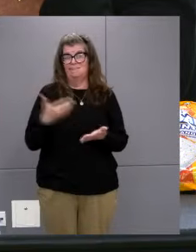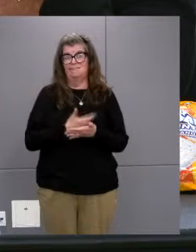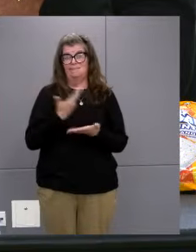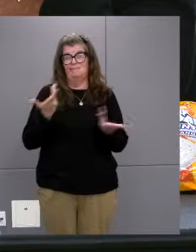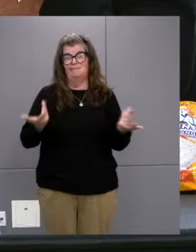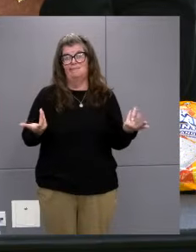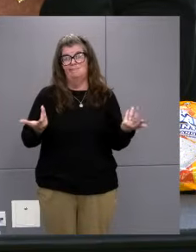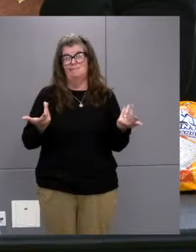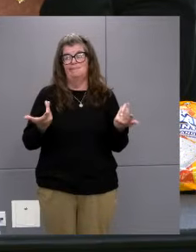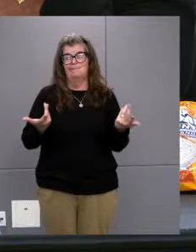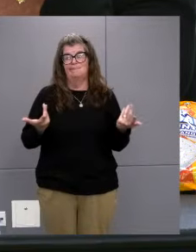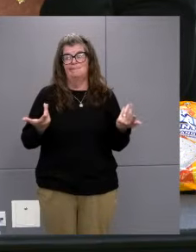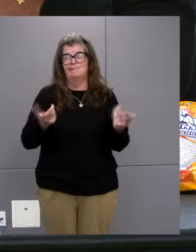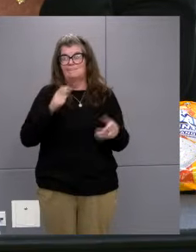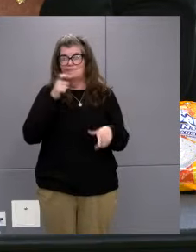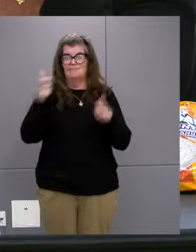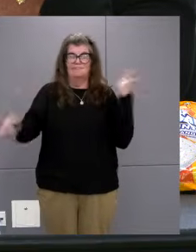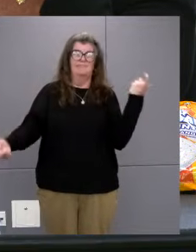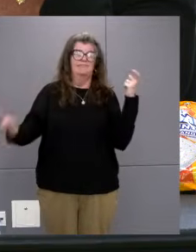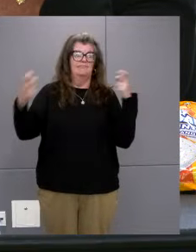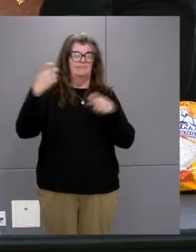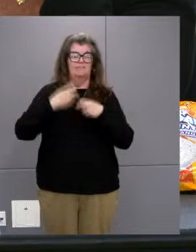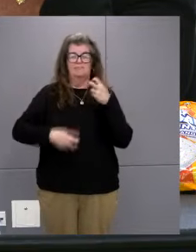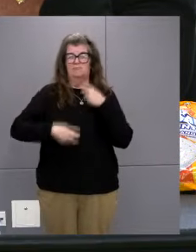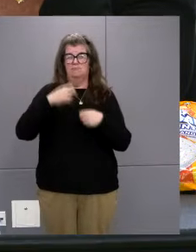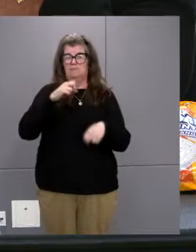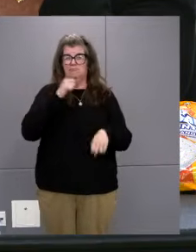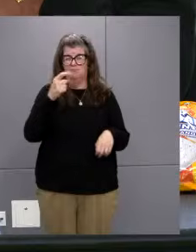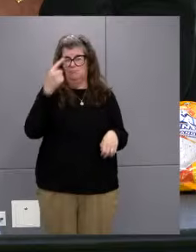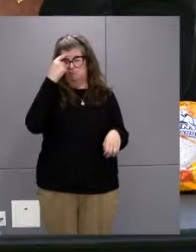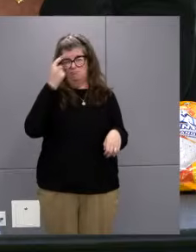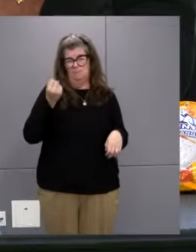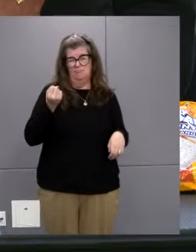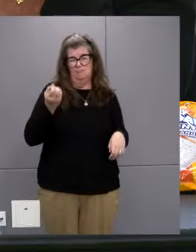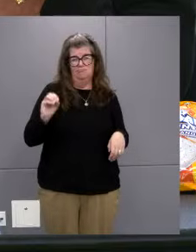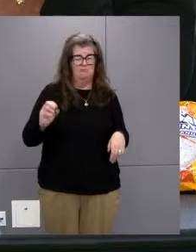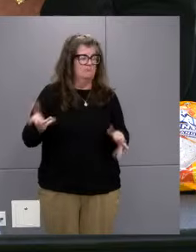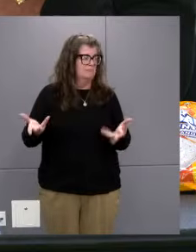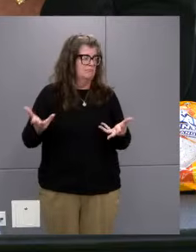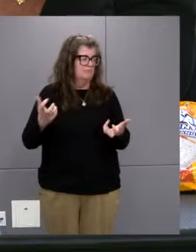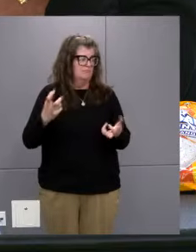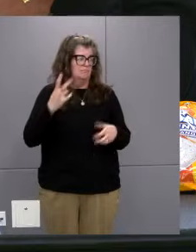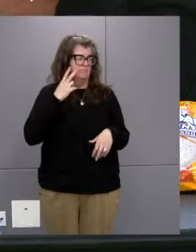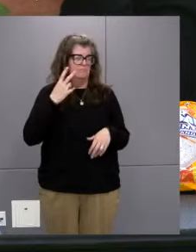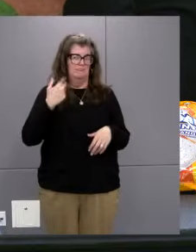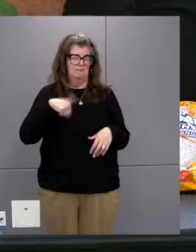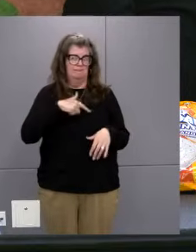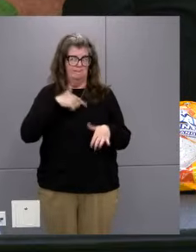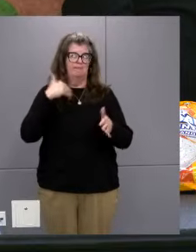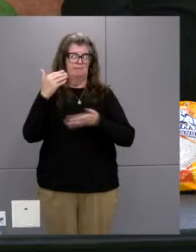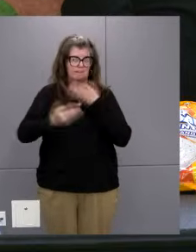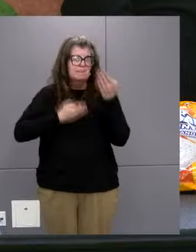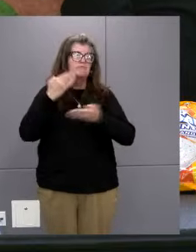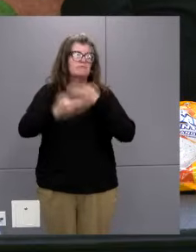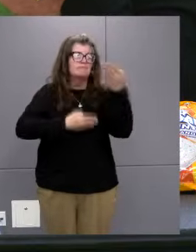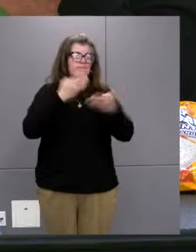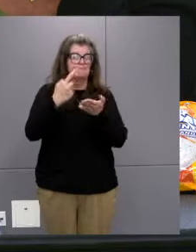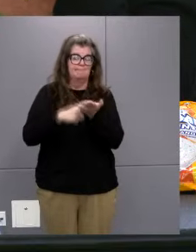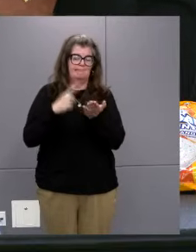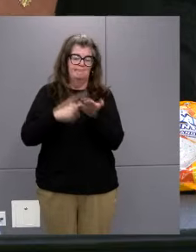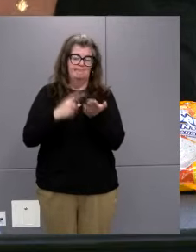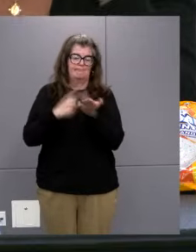huge issue, and I really want to see us move past it so we can talk about other things.